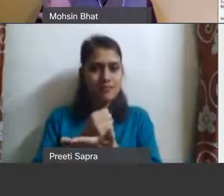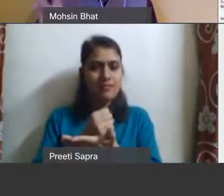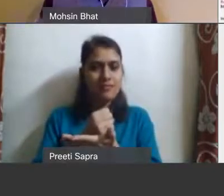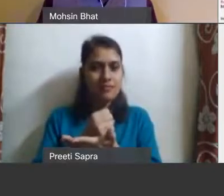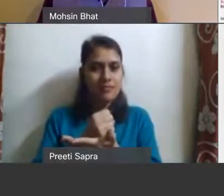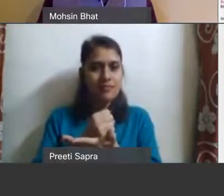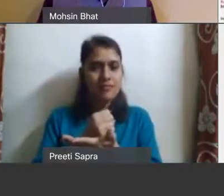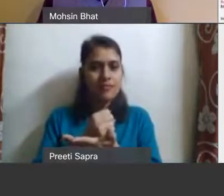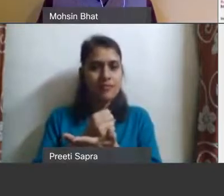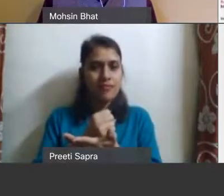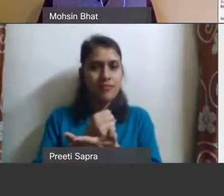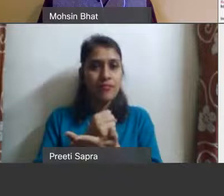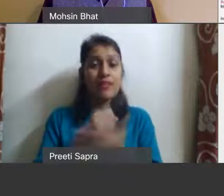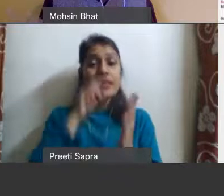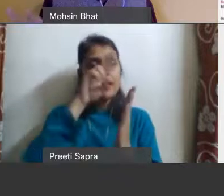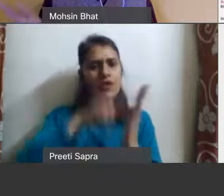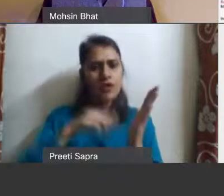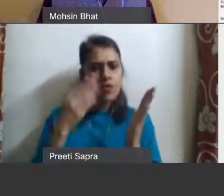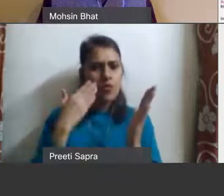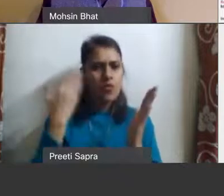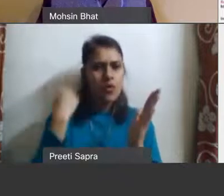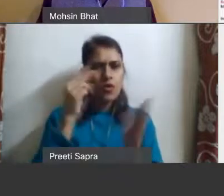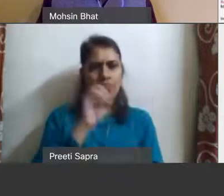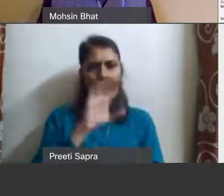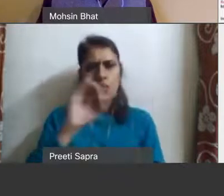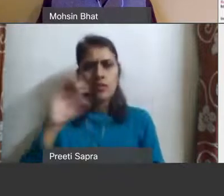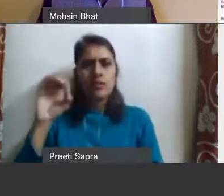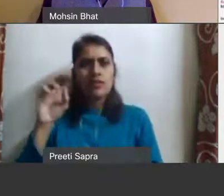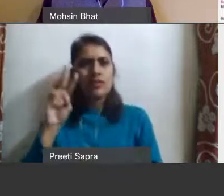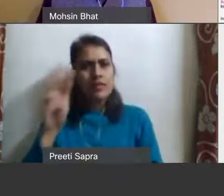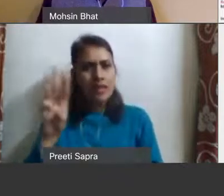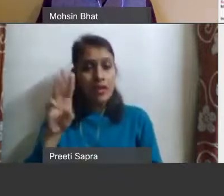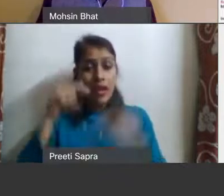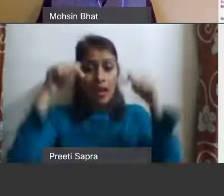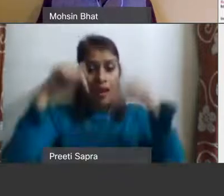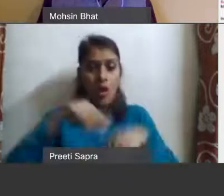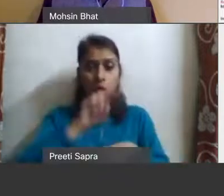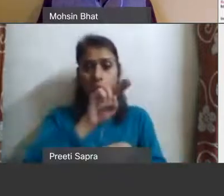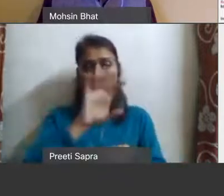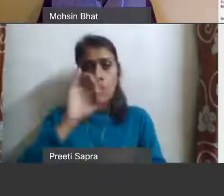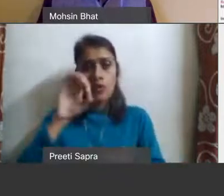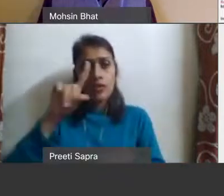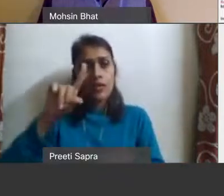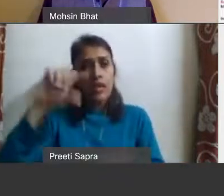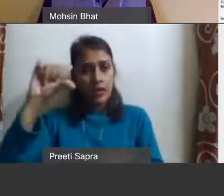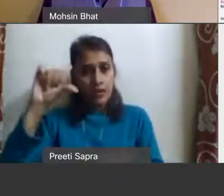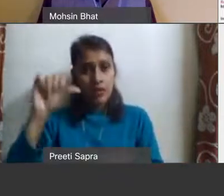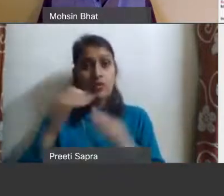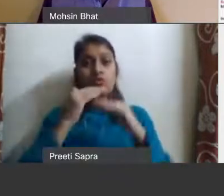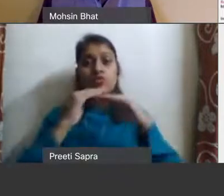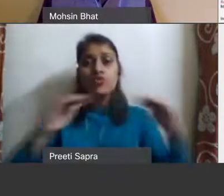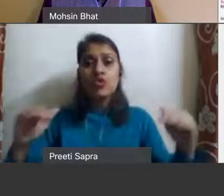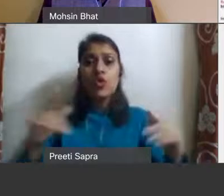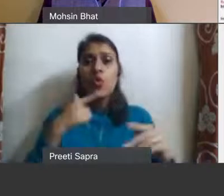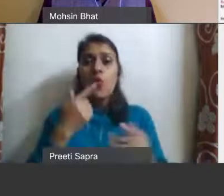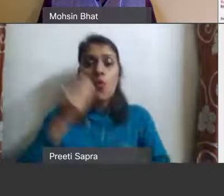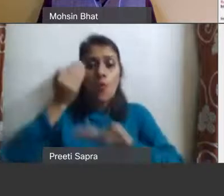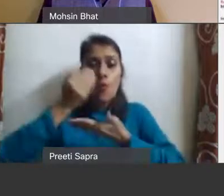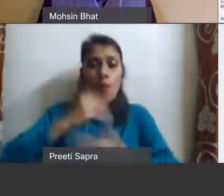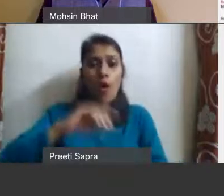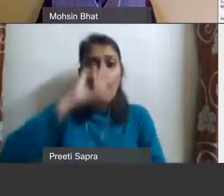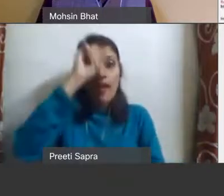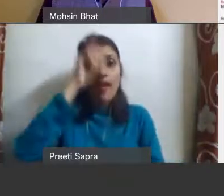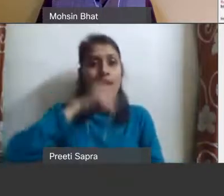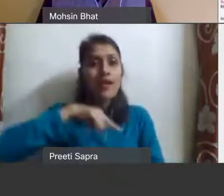of reading 2003 amendment with the 2019 amendment is how children who may be born in India,